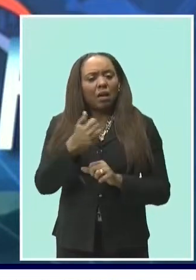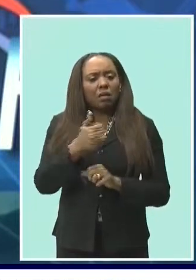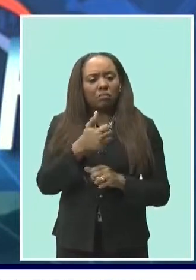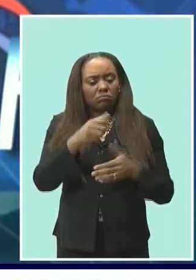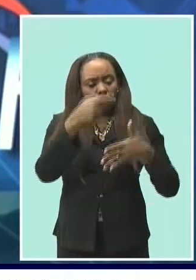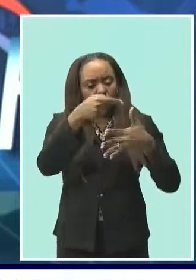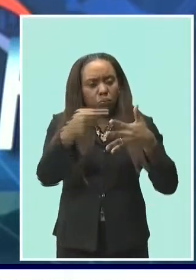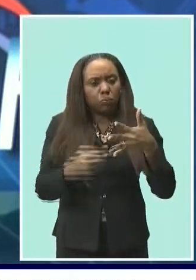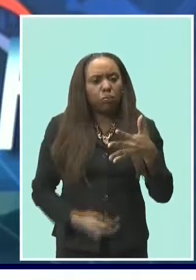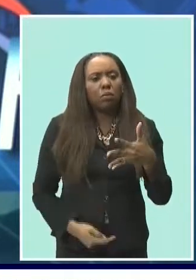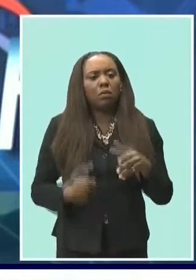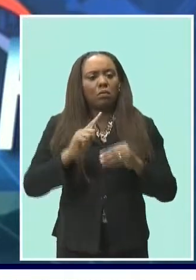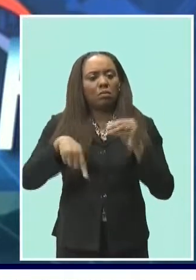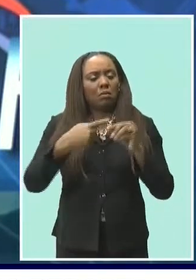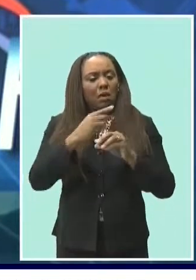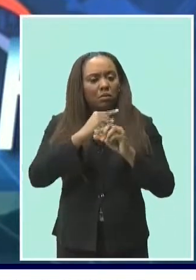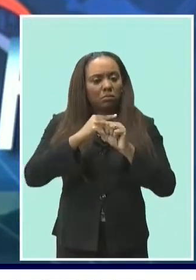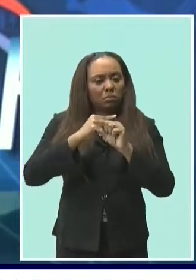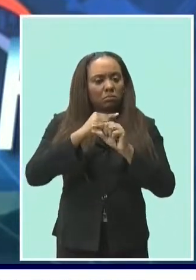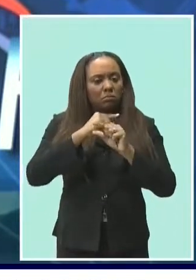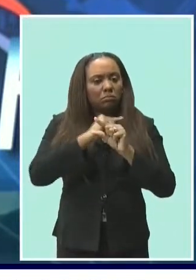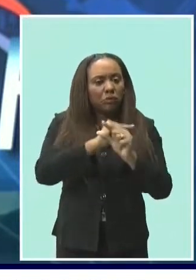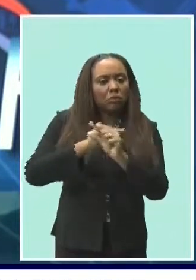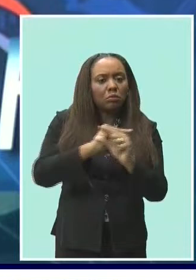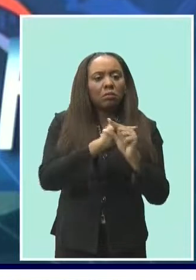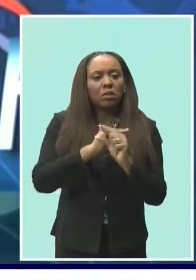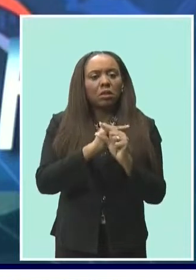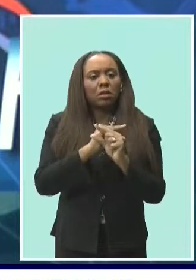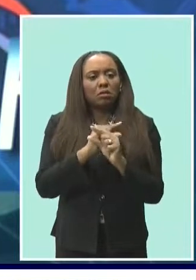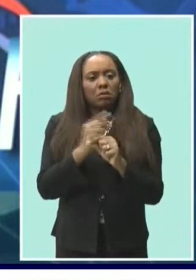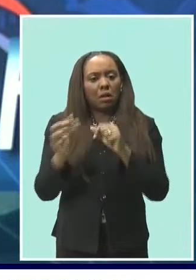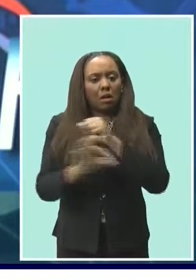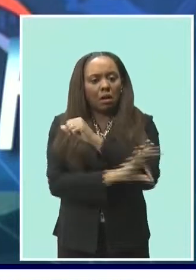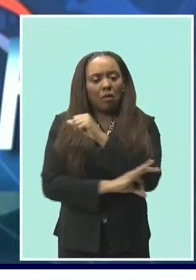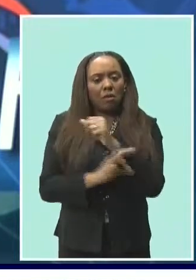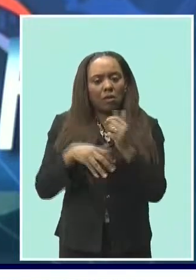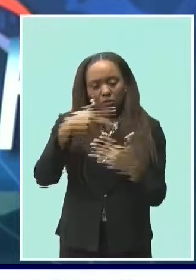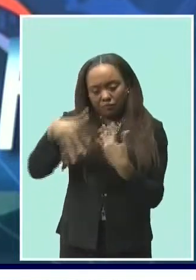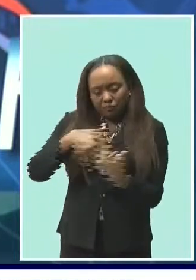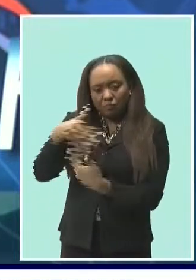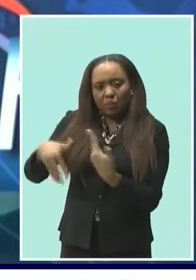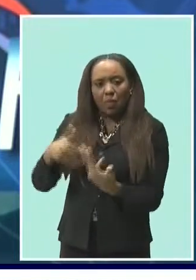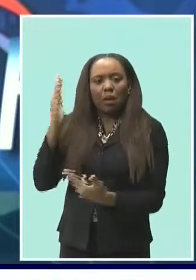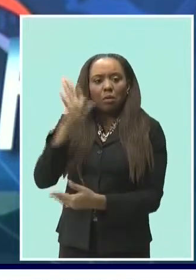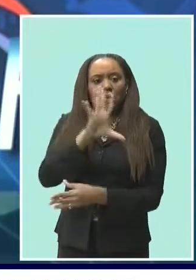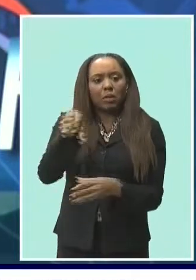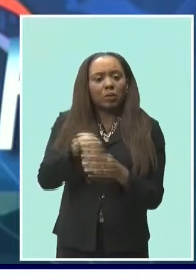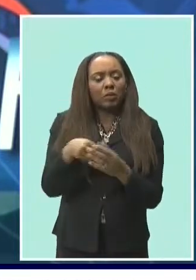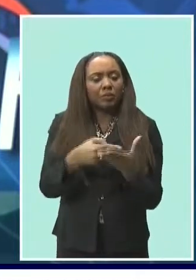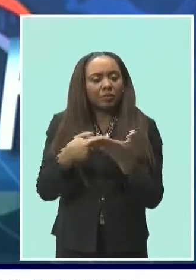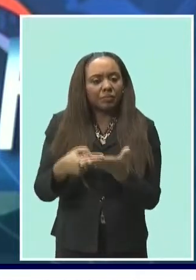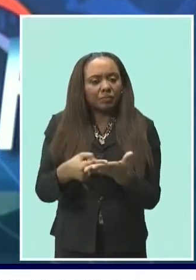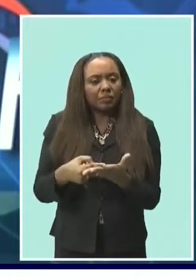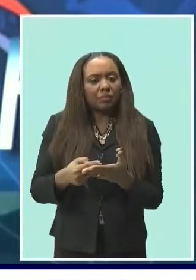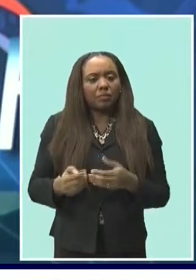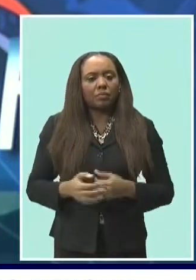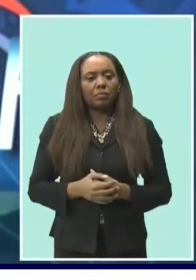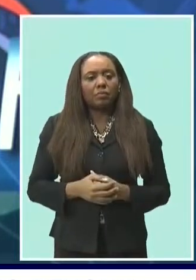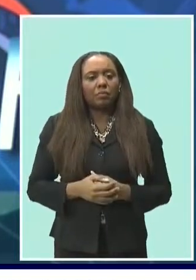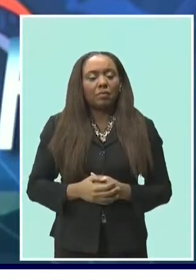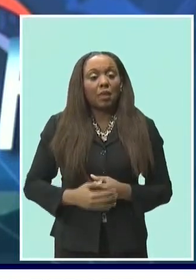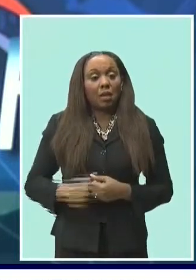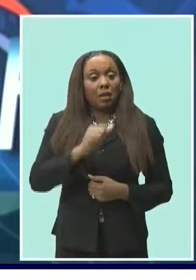to security and regional foreign relations will be part of the deliberations. Secretary General of CARICOM, Ambassador Erwin